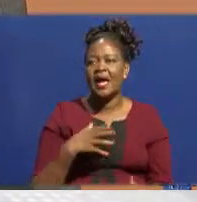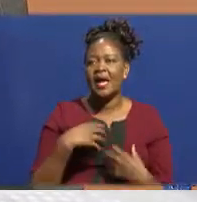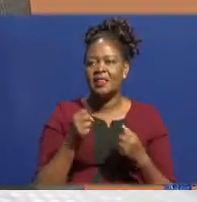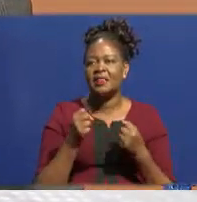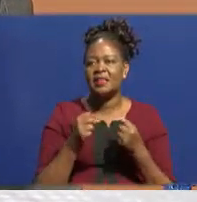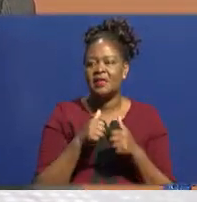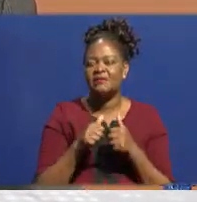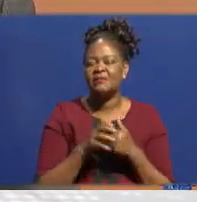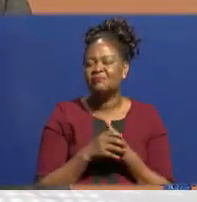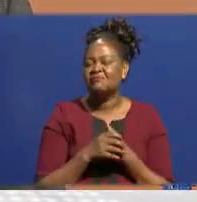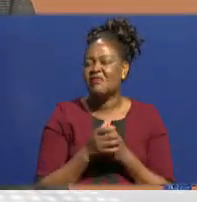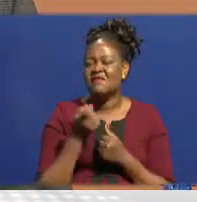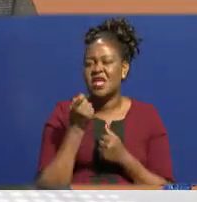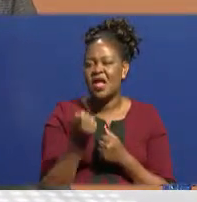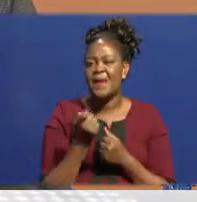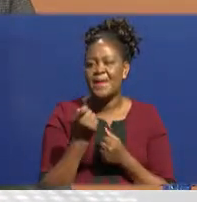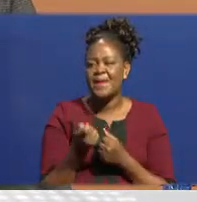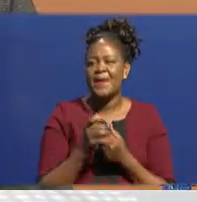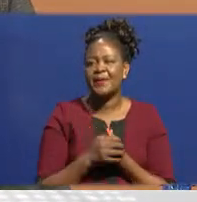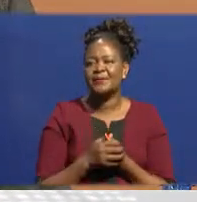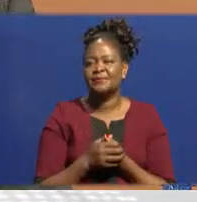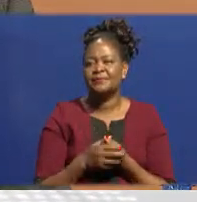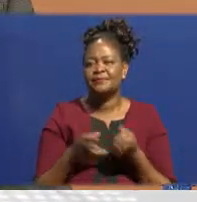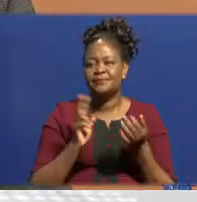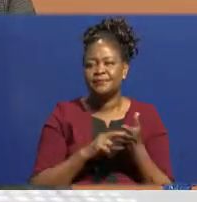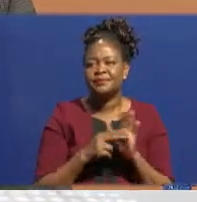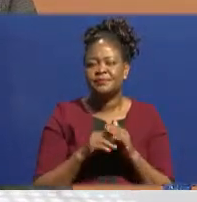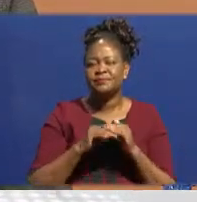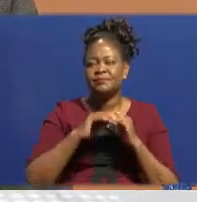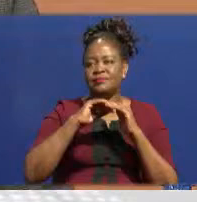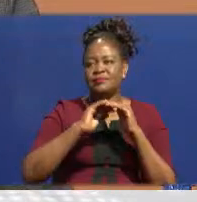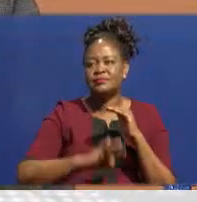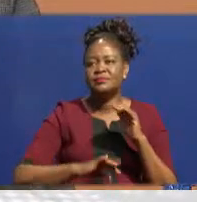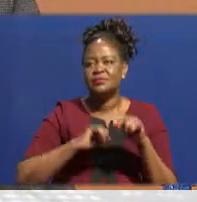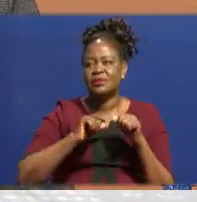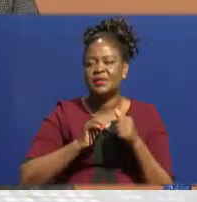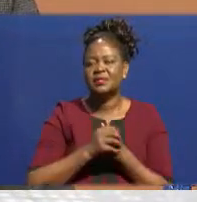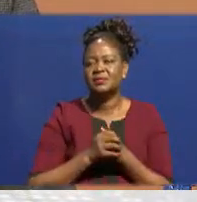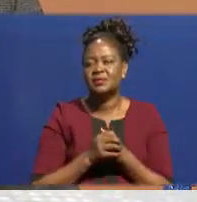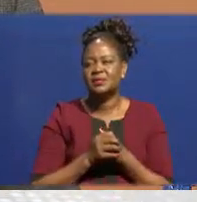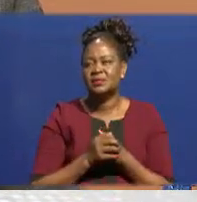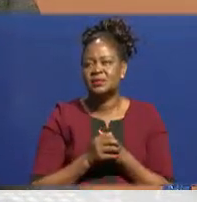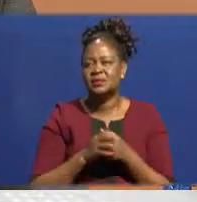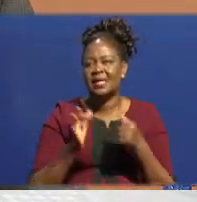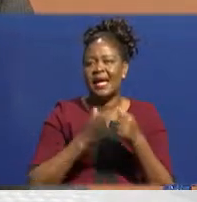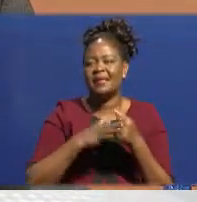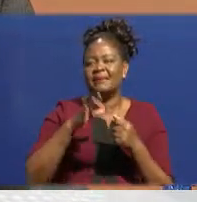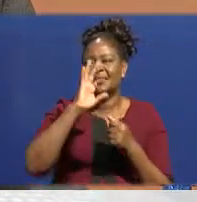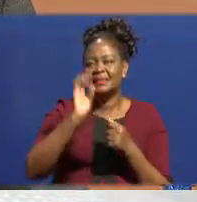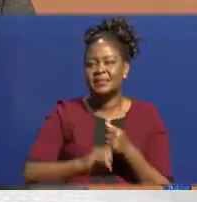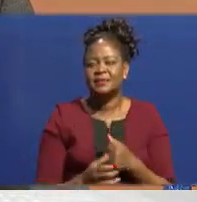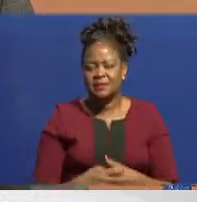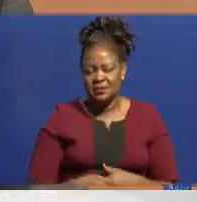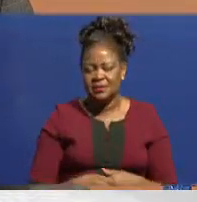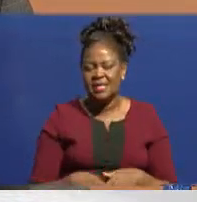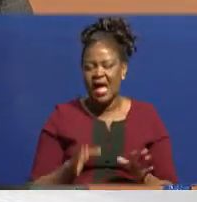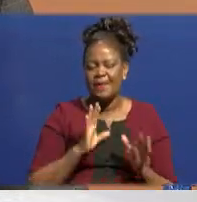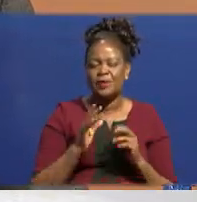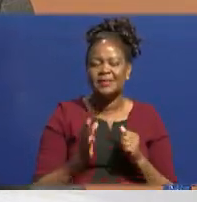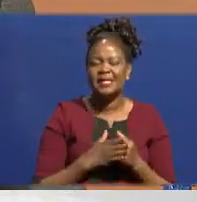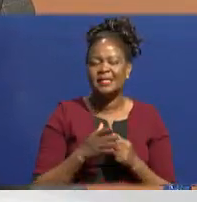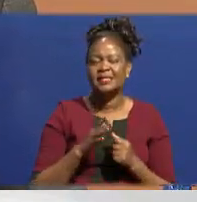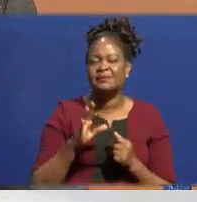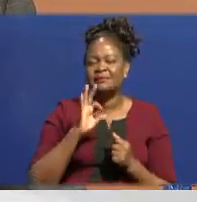only 6%. So we are short of almost, how many? Almost 8%. Almost